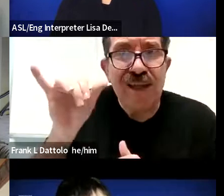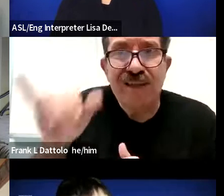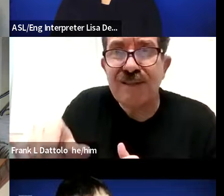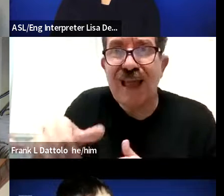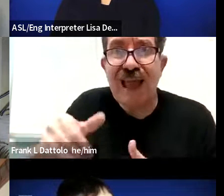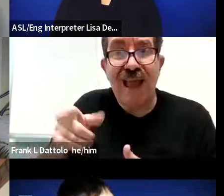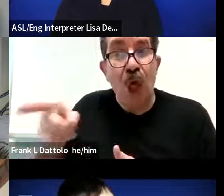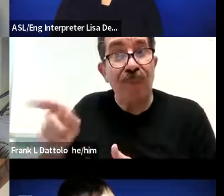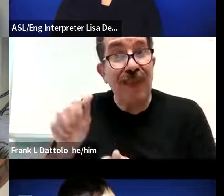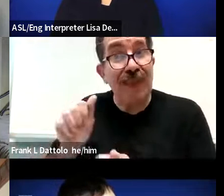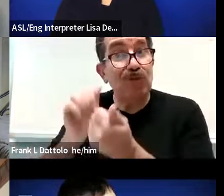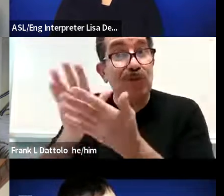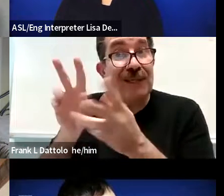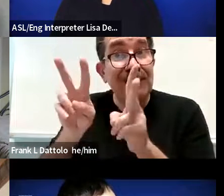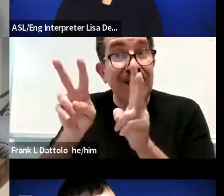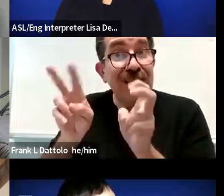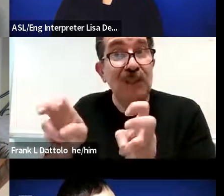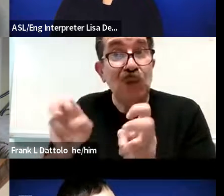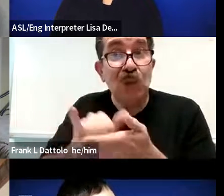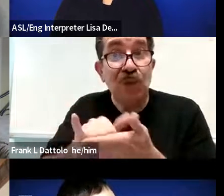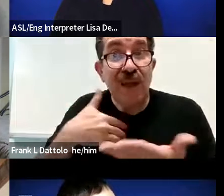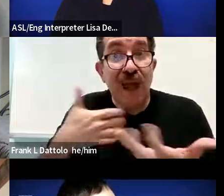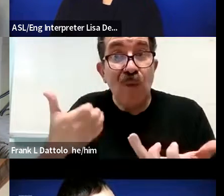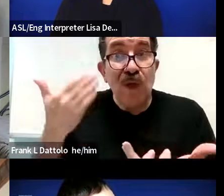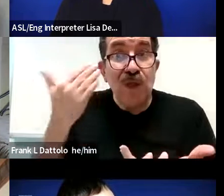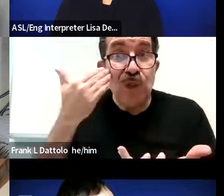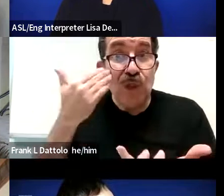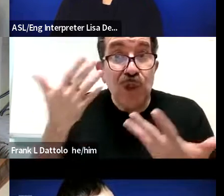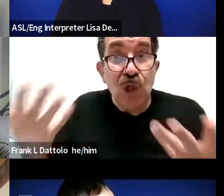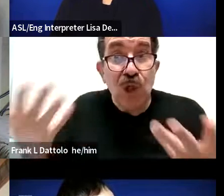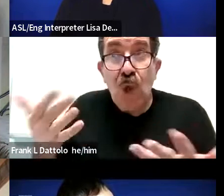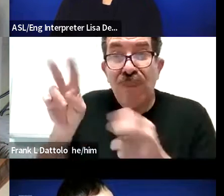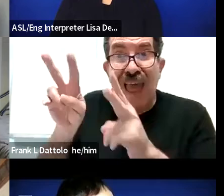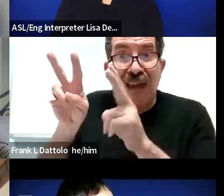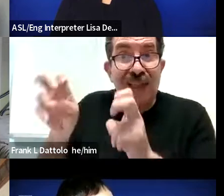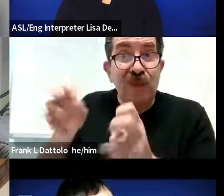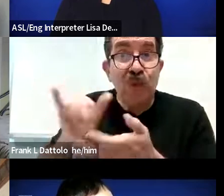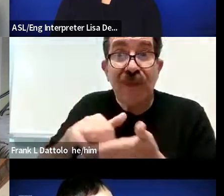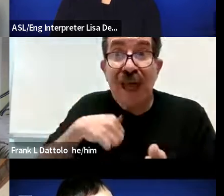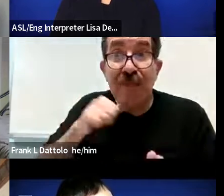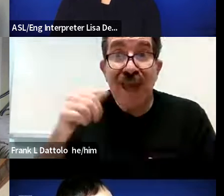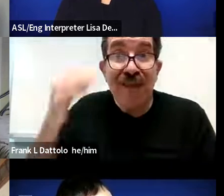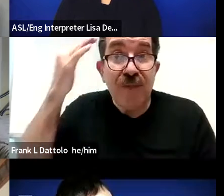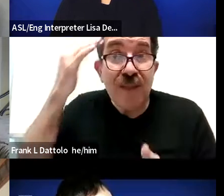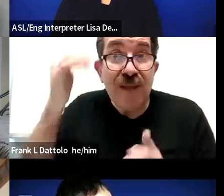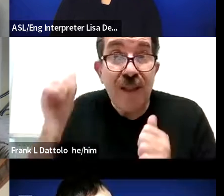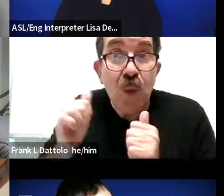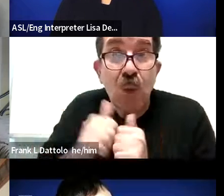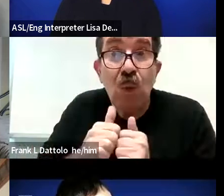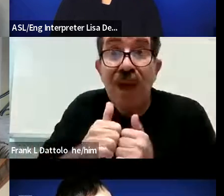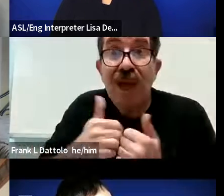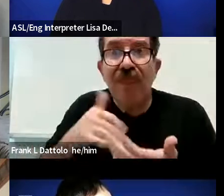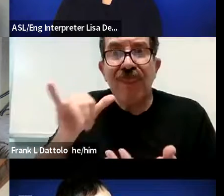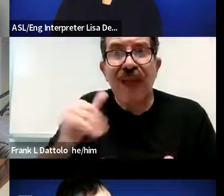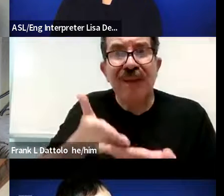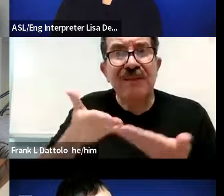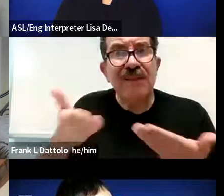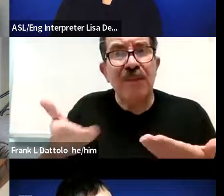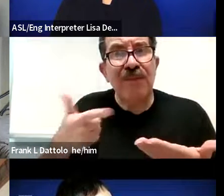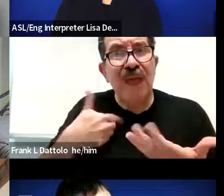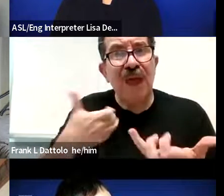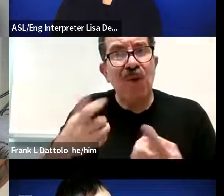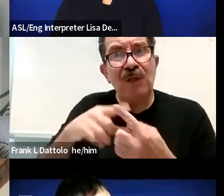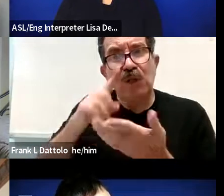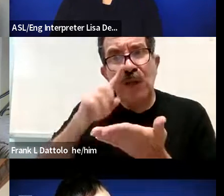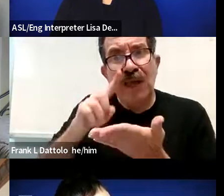Like, why is that show being produced? Why is it on the stage? Is it something I'm interested in? Is the topic I'm